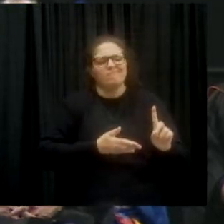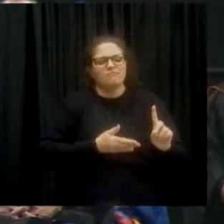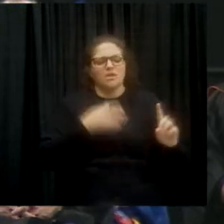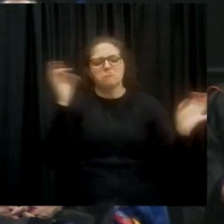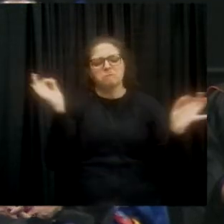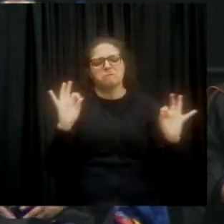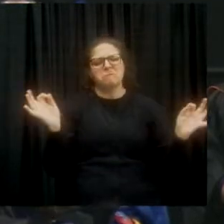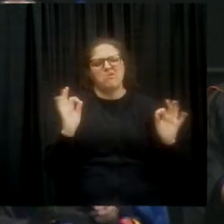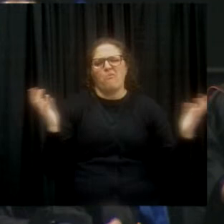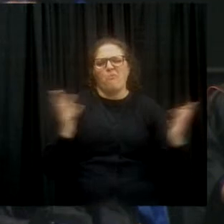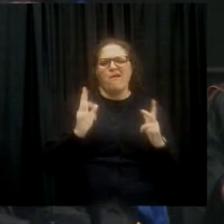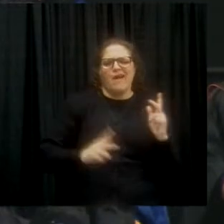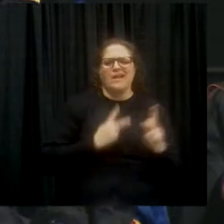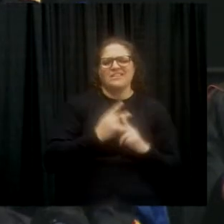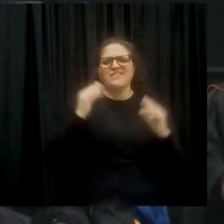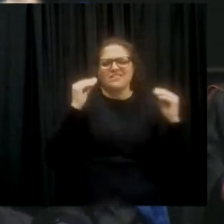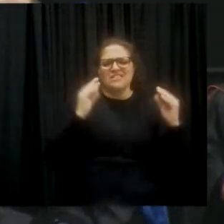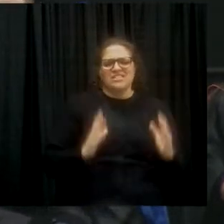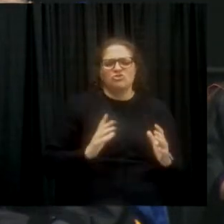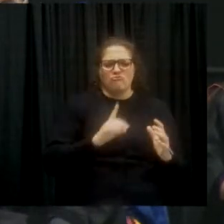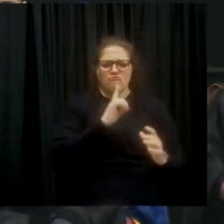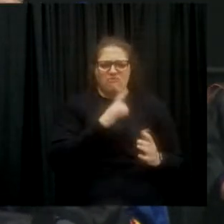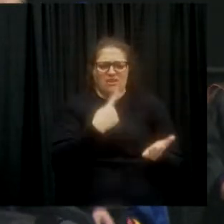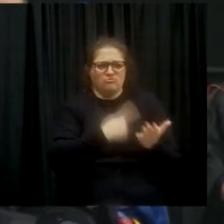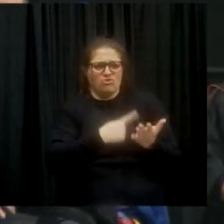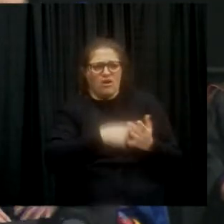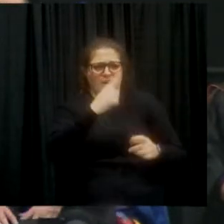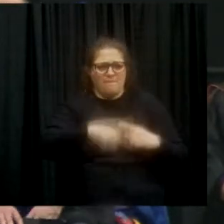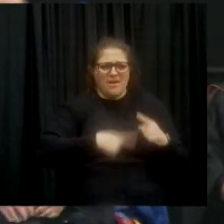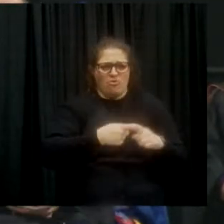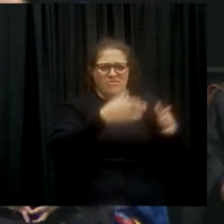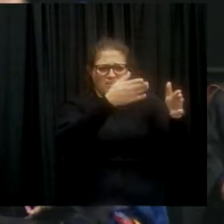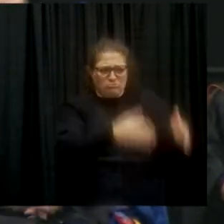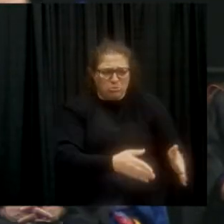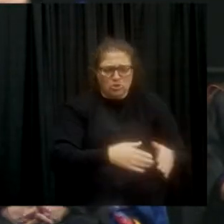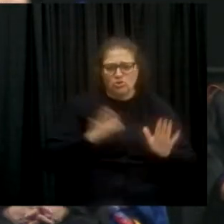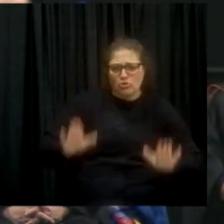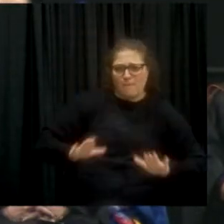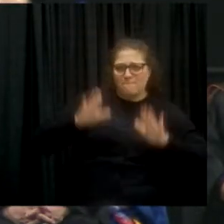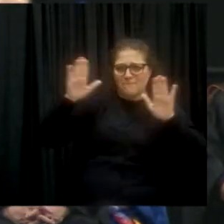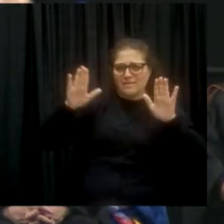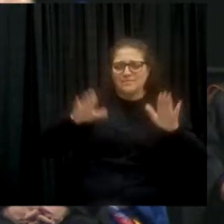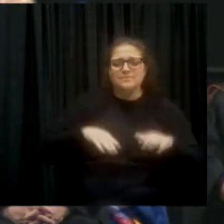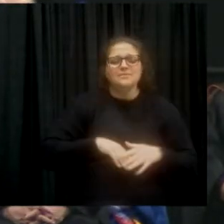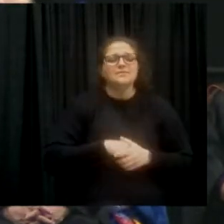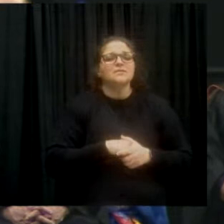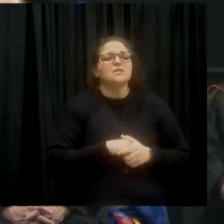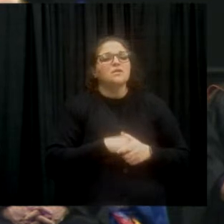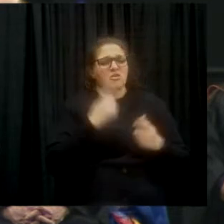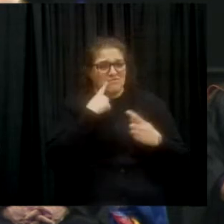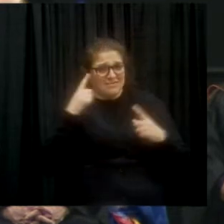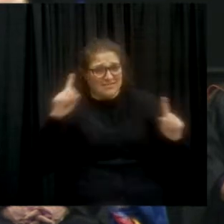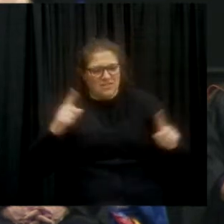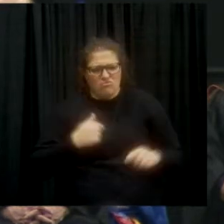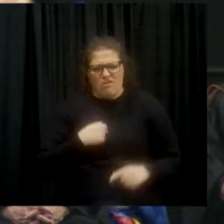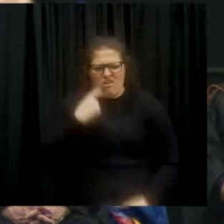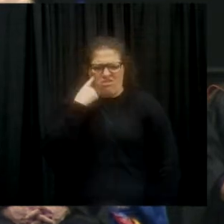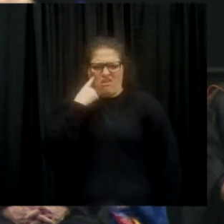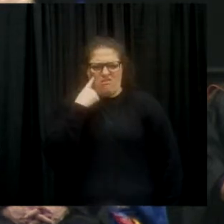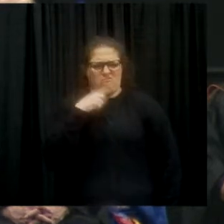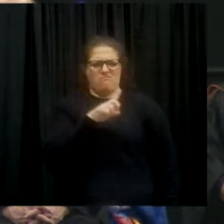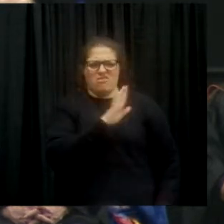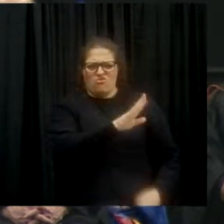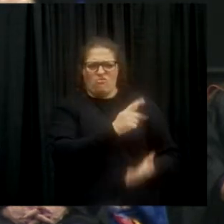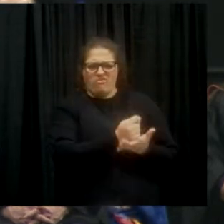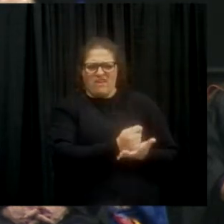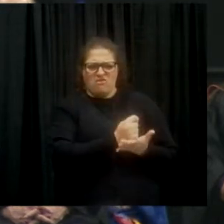I thought, what kind of teacher got my brother to really talk about this person, her greatness, and her achievements, to the point where I thought I was his